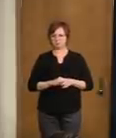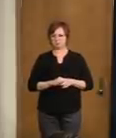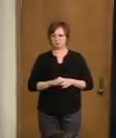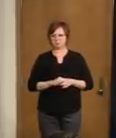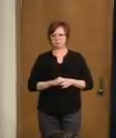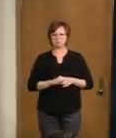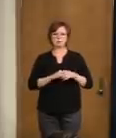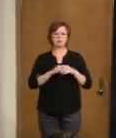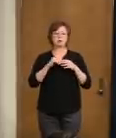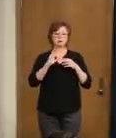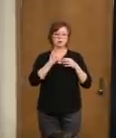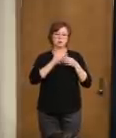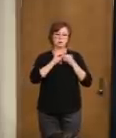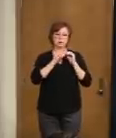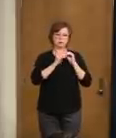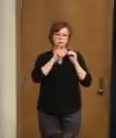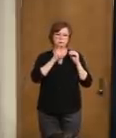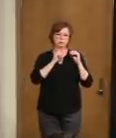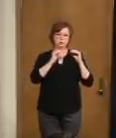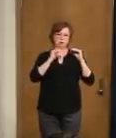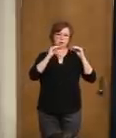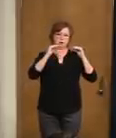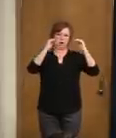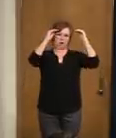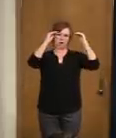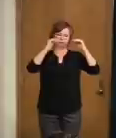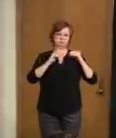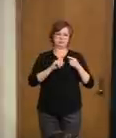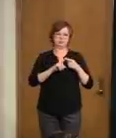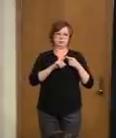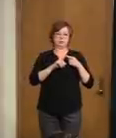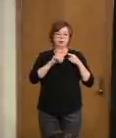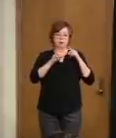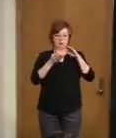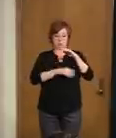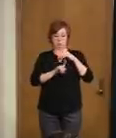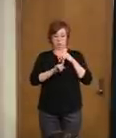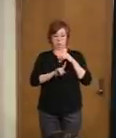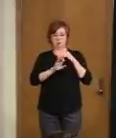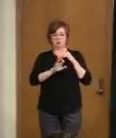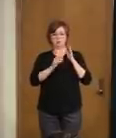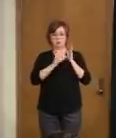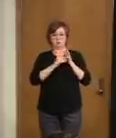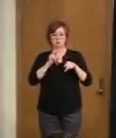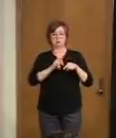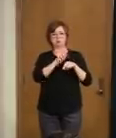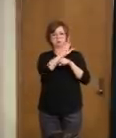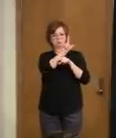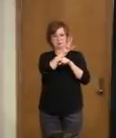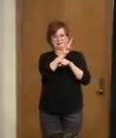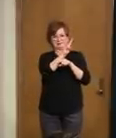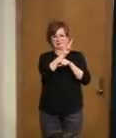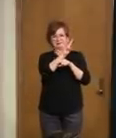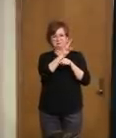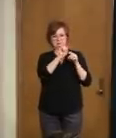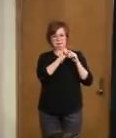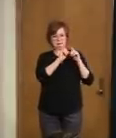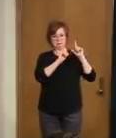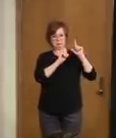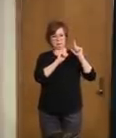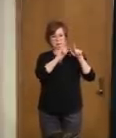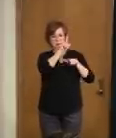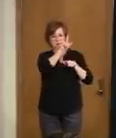which remain high. Our case rate per 100,000 is 26, again very high. We should really aim to go below 10.